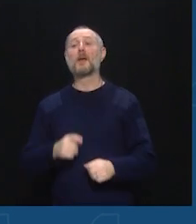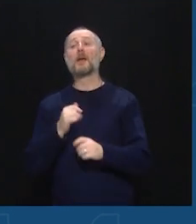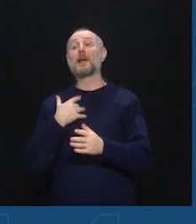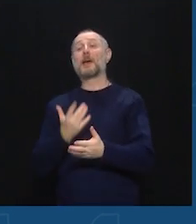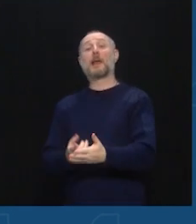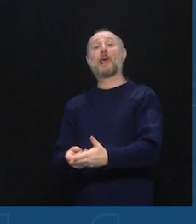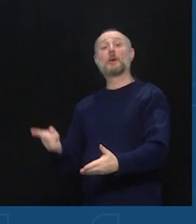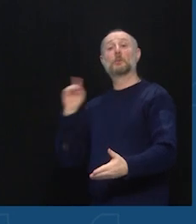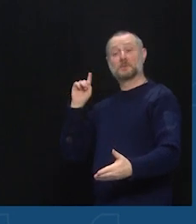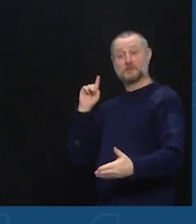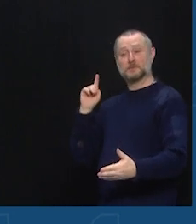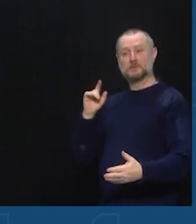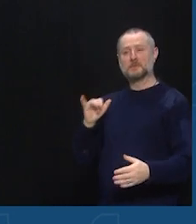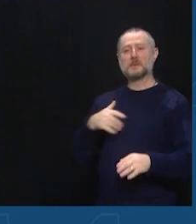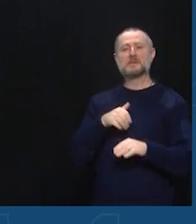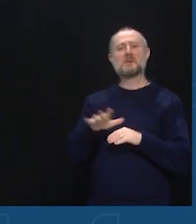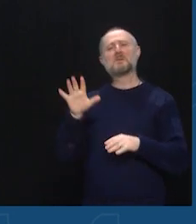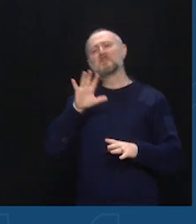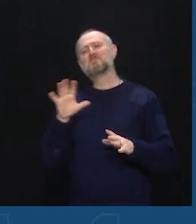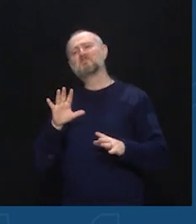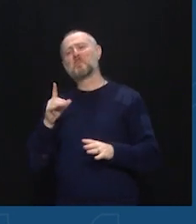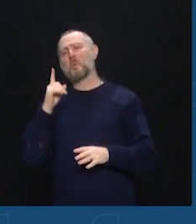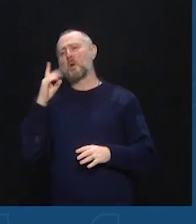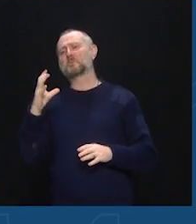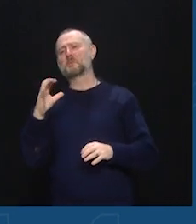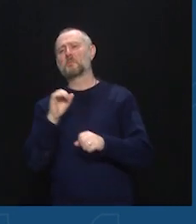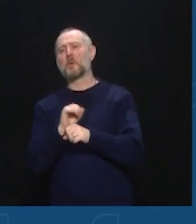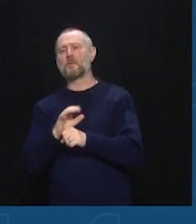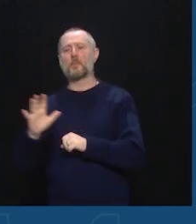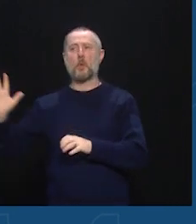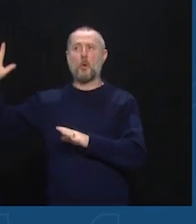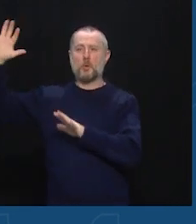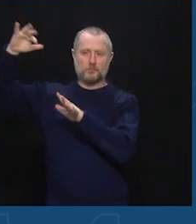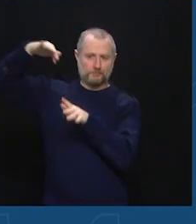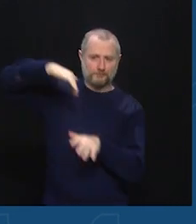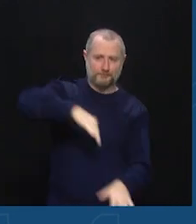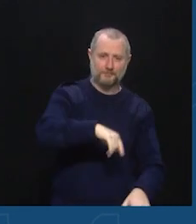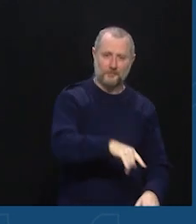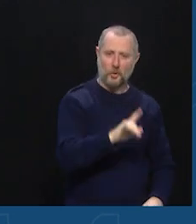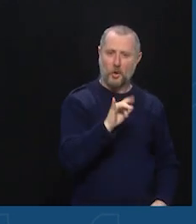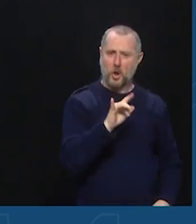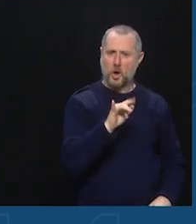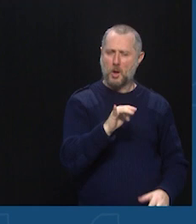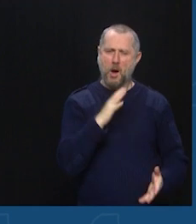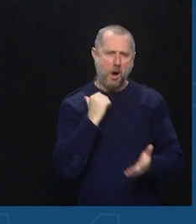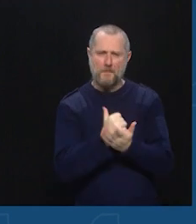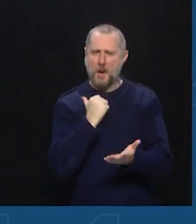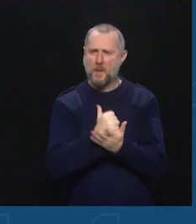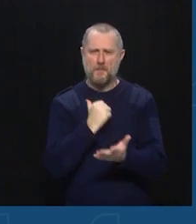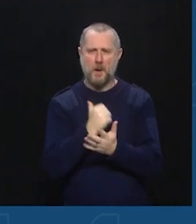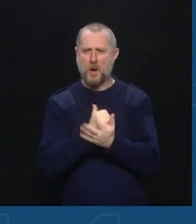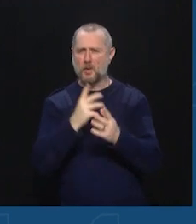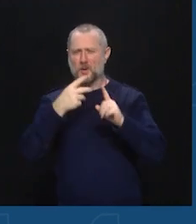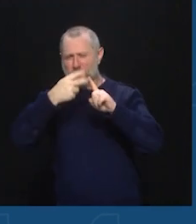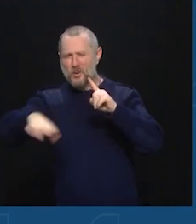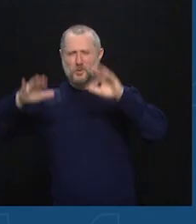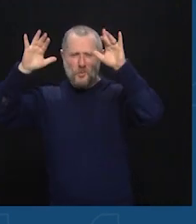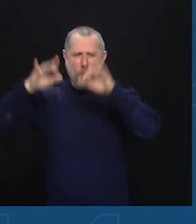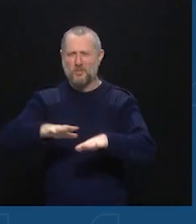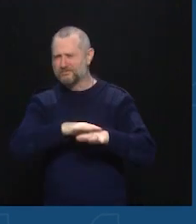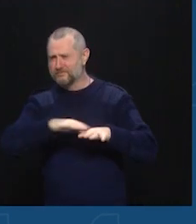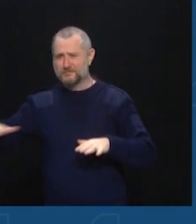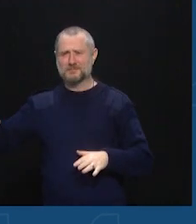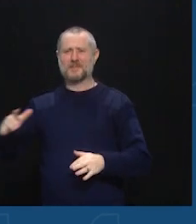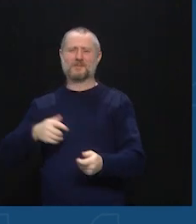100 people out from across the state down to Long Island to help to respond to the storm down there, help dig everybody